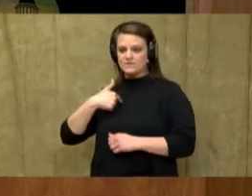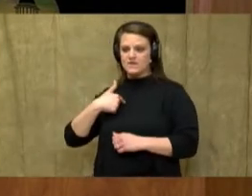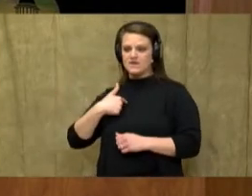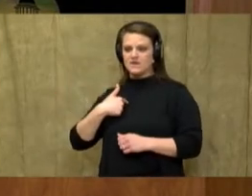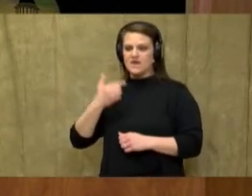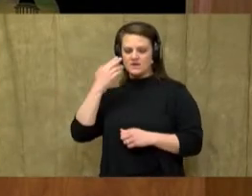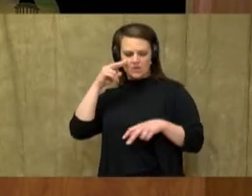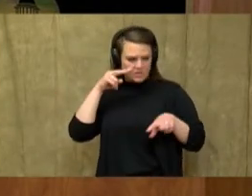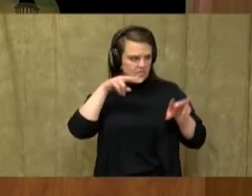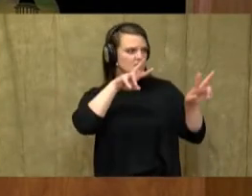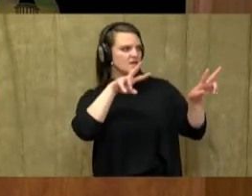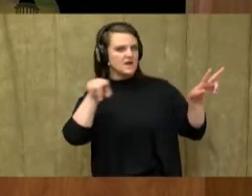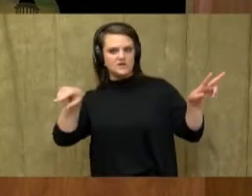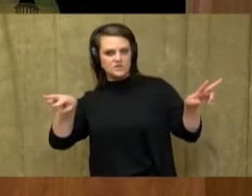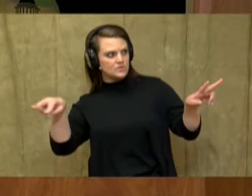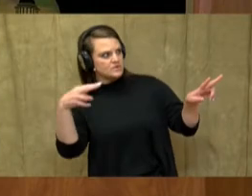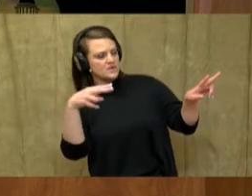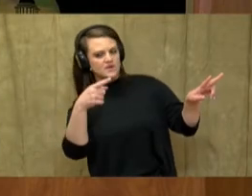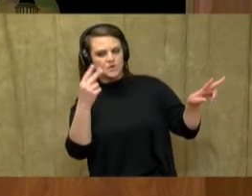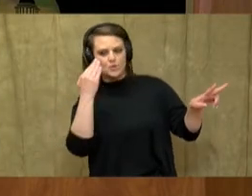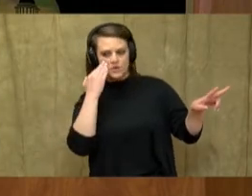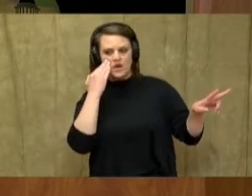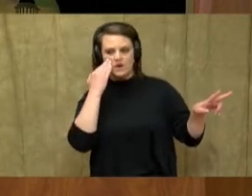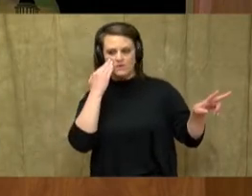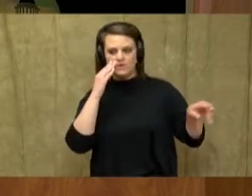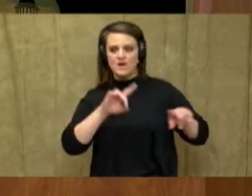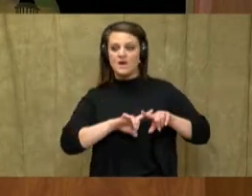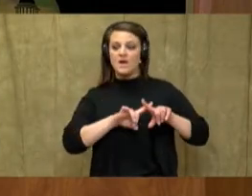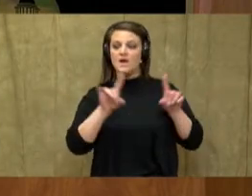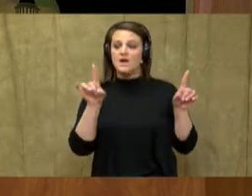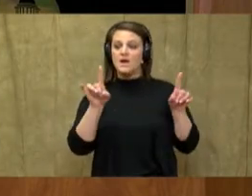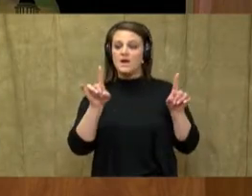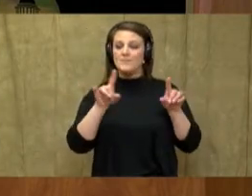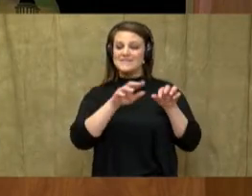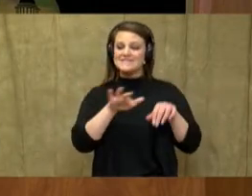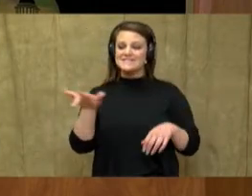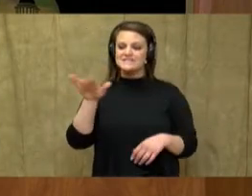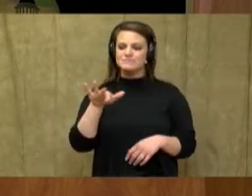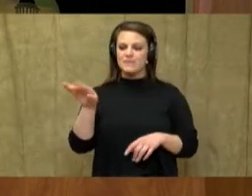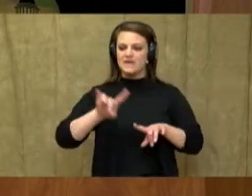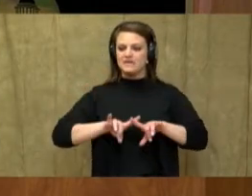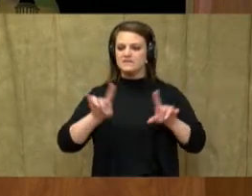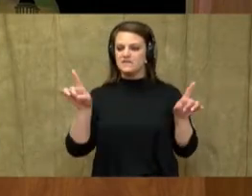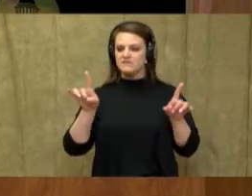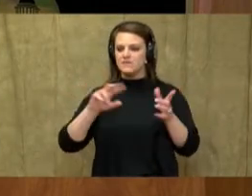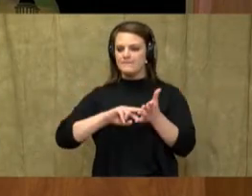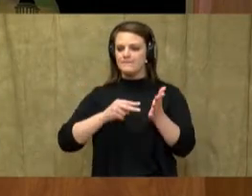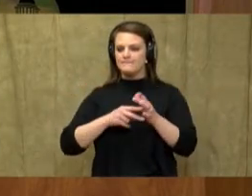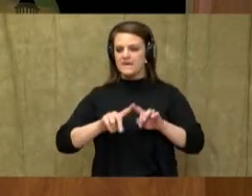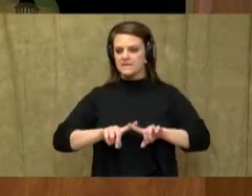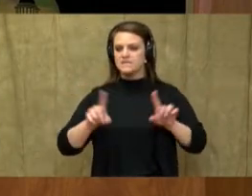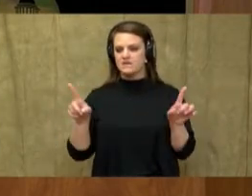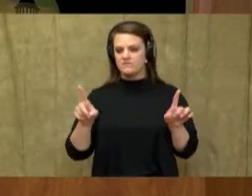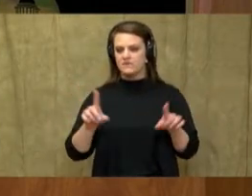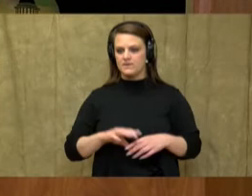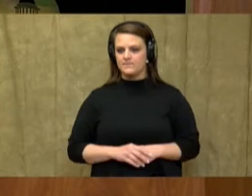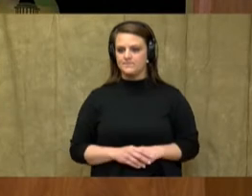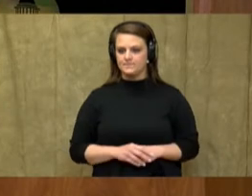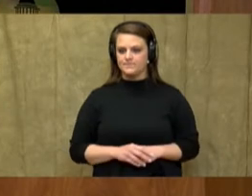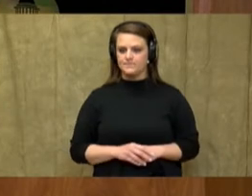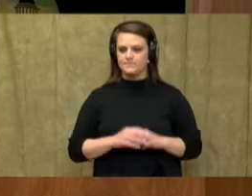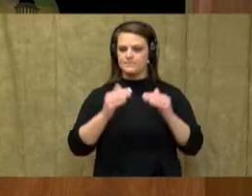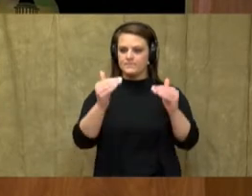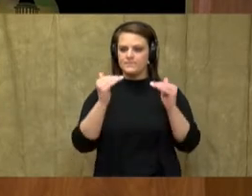what I was looking at. So they're pronounced the same, but sometimes they're spelled different or they mean something different. Okay? What